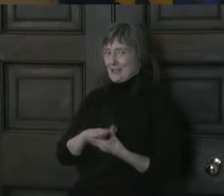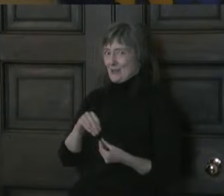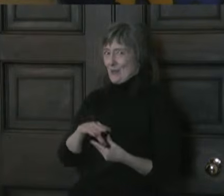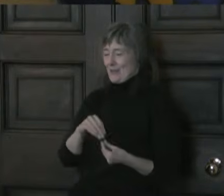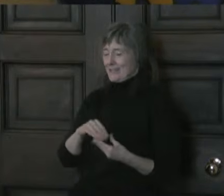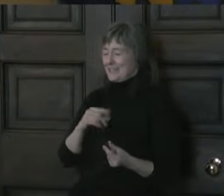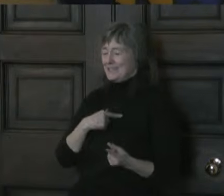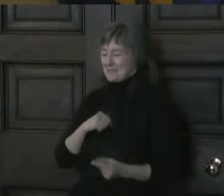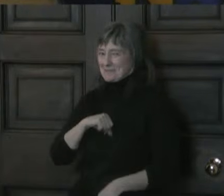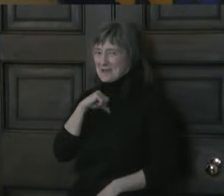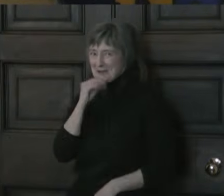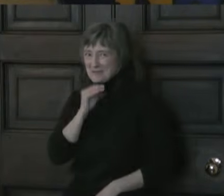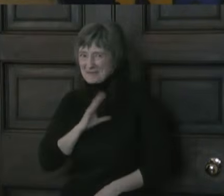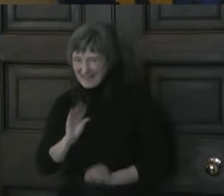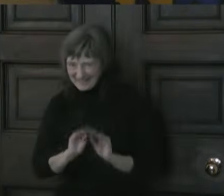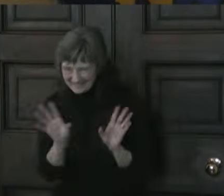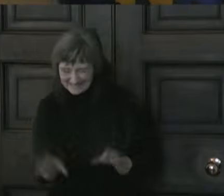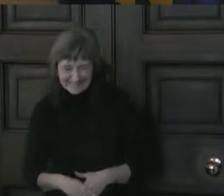for women, clearly.